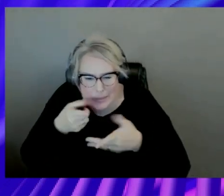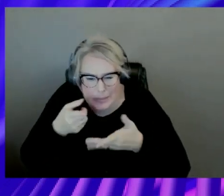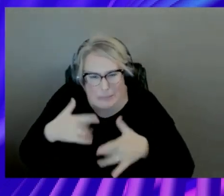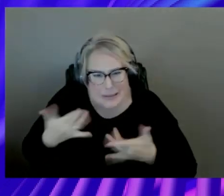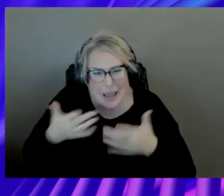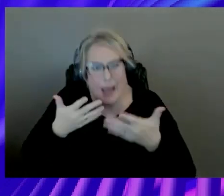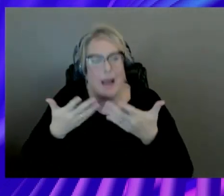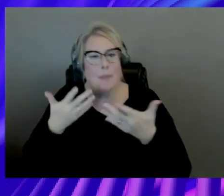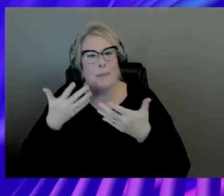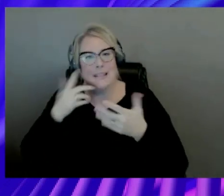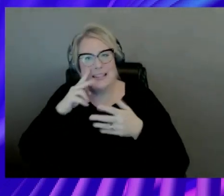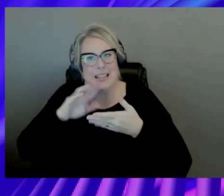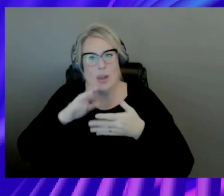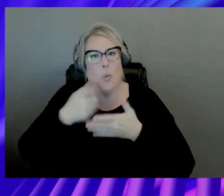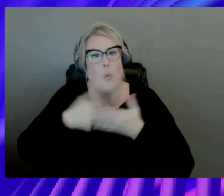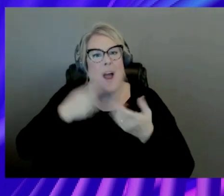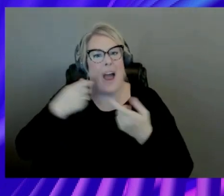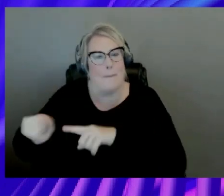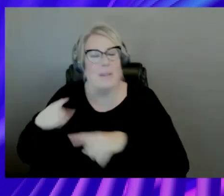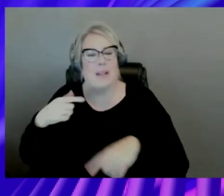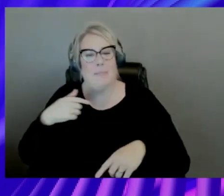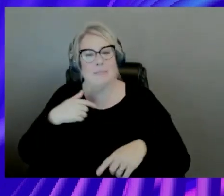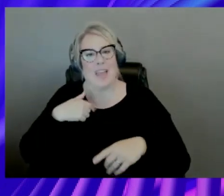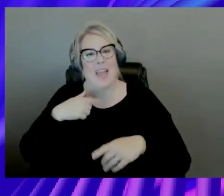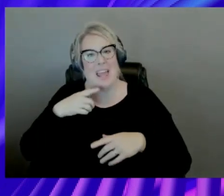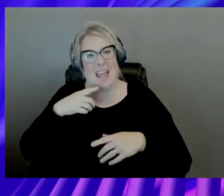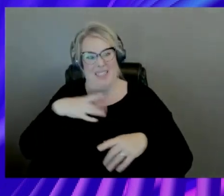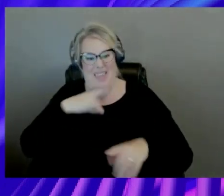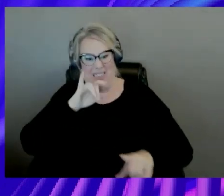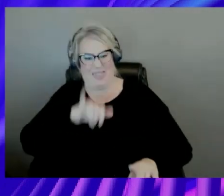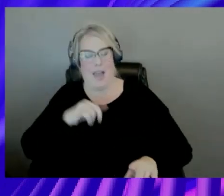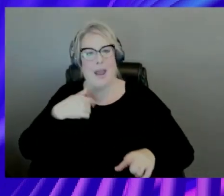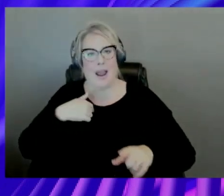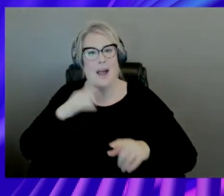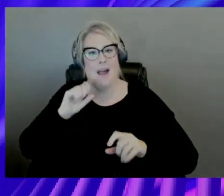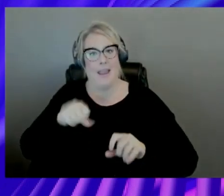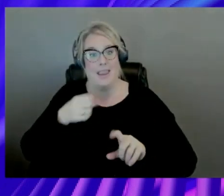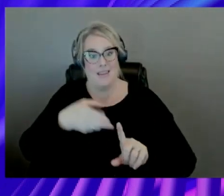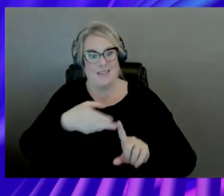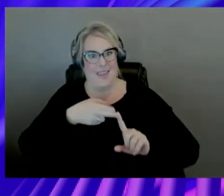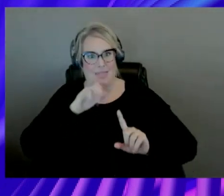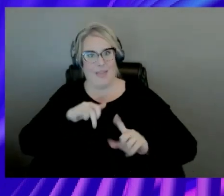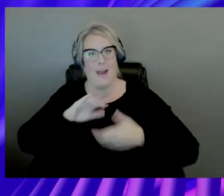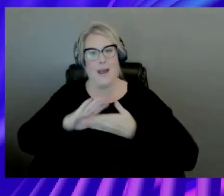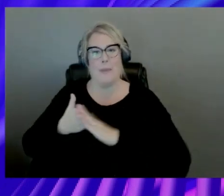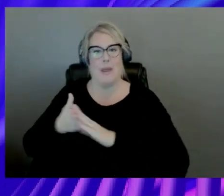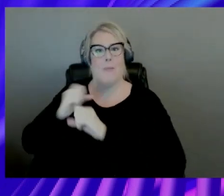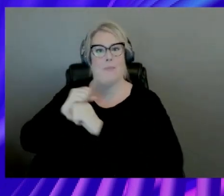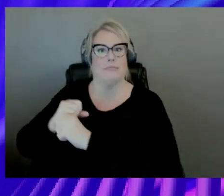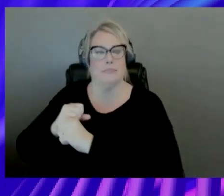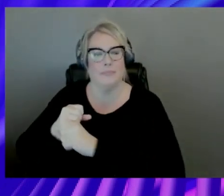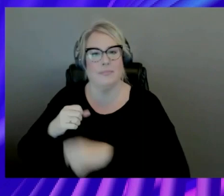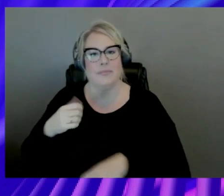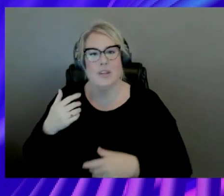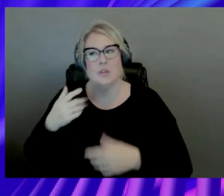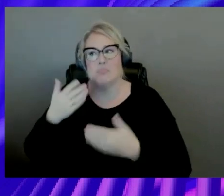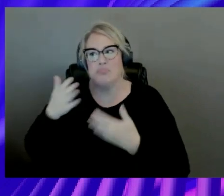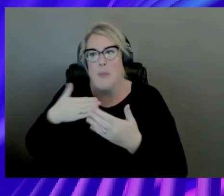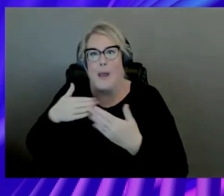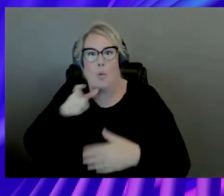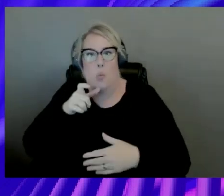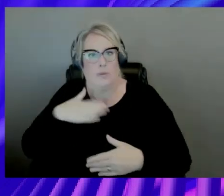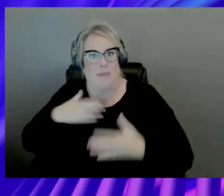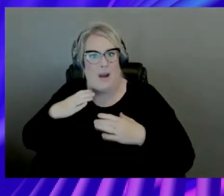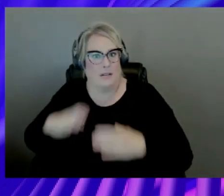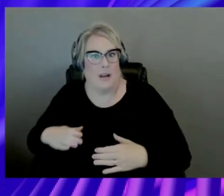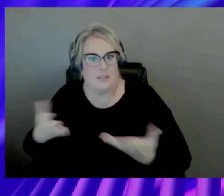into actionable intelligence and actually protect my customer, whoever my customer happens to be in that case. What our team is doing